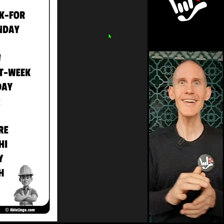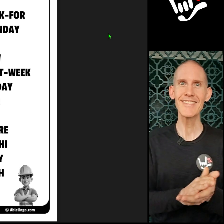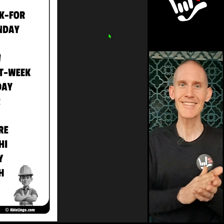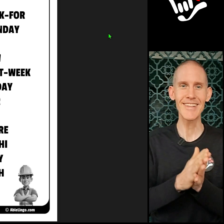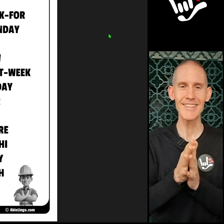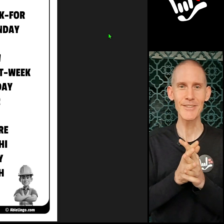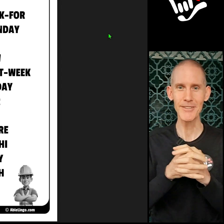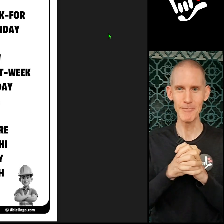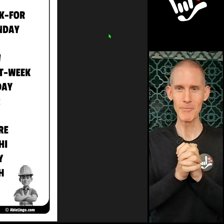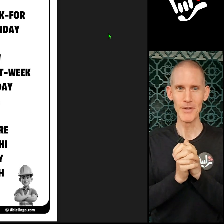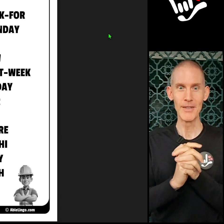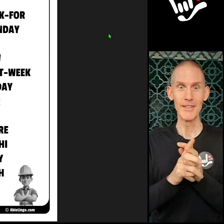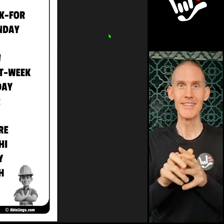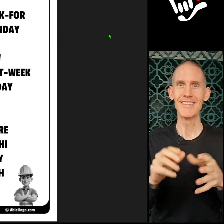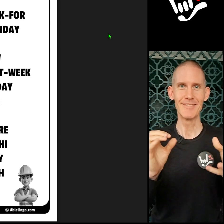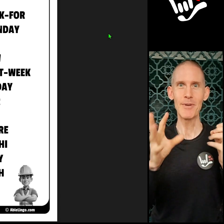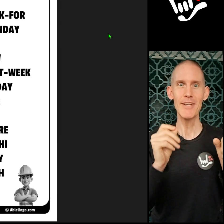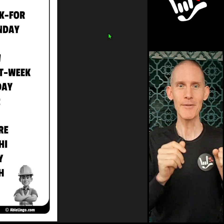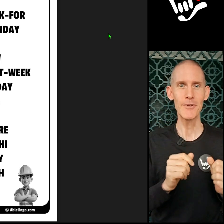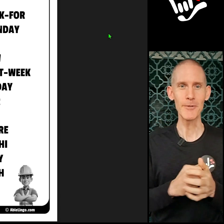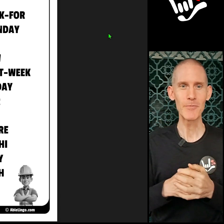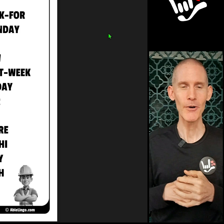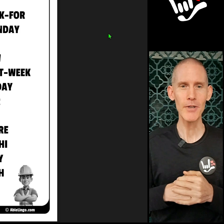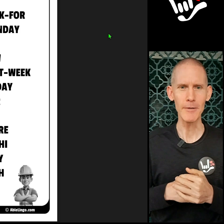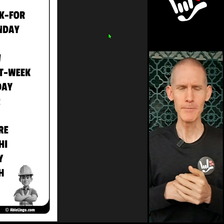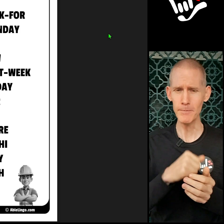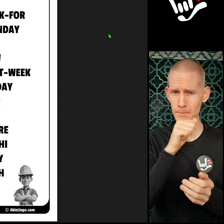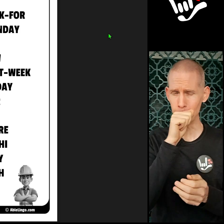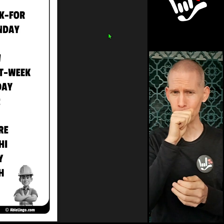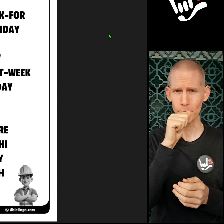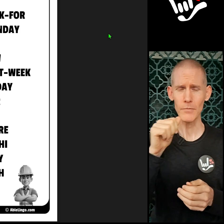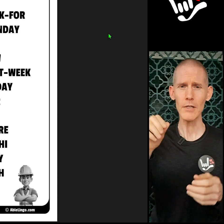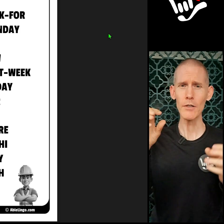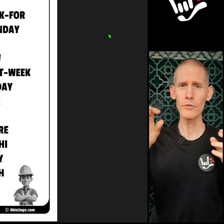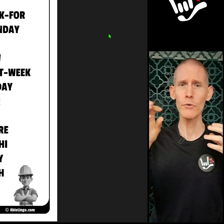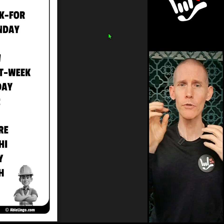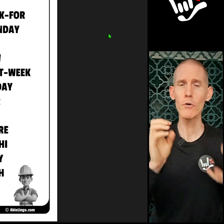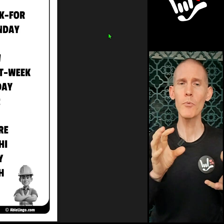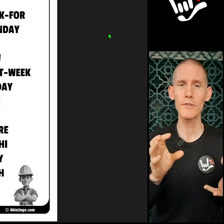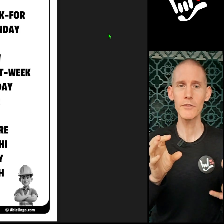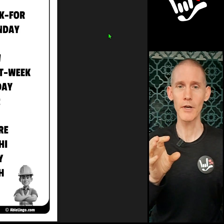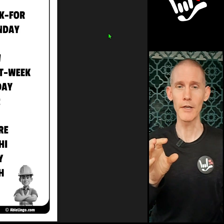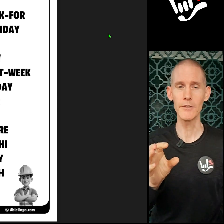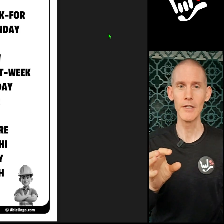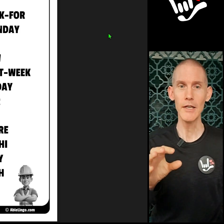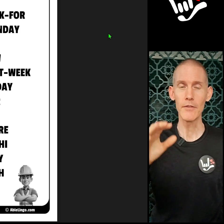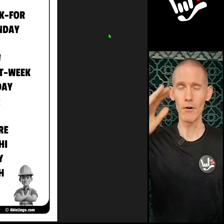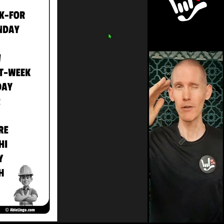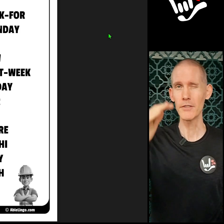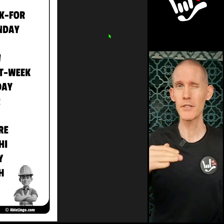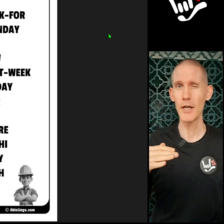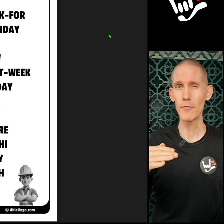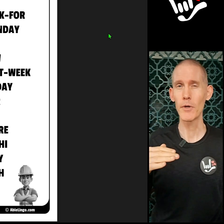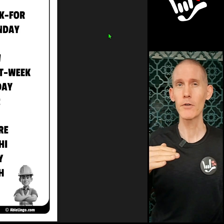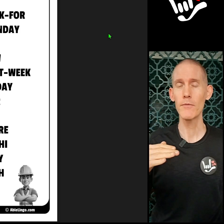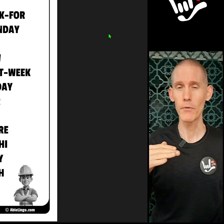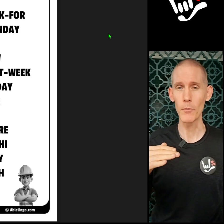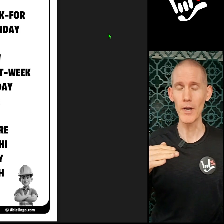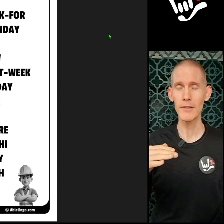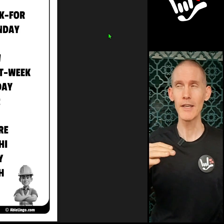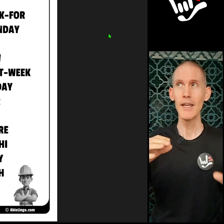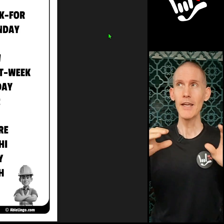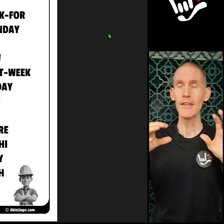format. Just a nice little PDF here. Okay, so the group 1 signs, they're all listed in